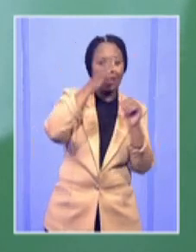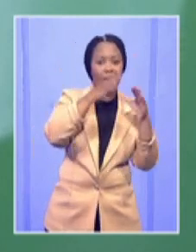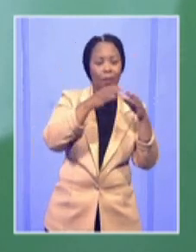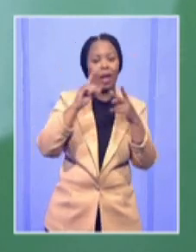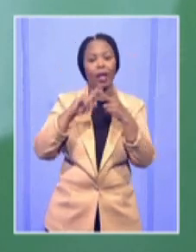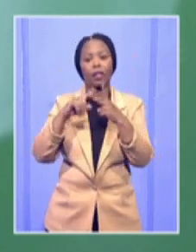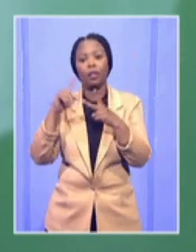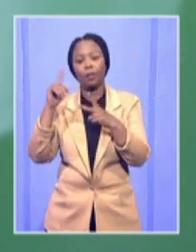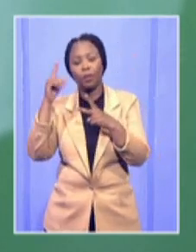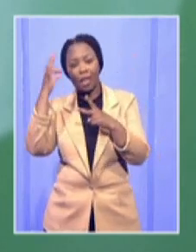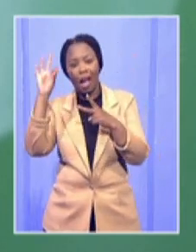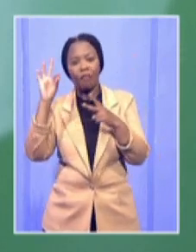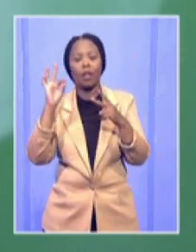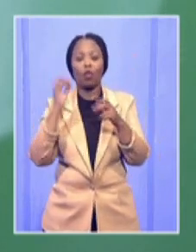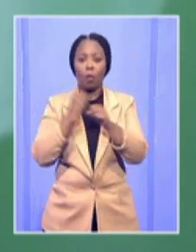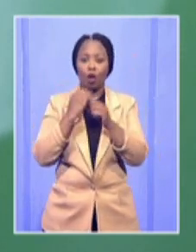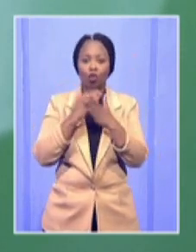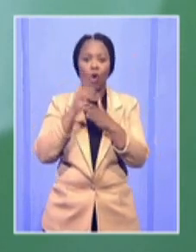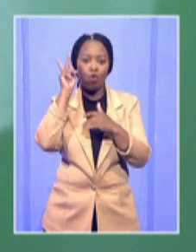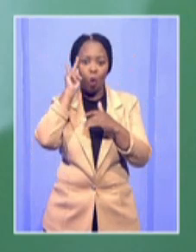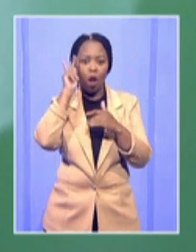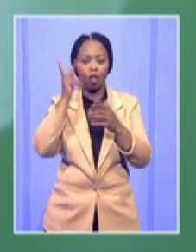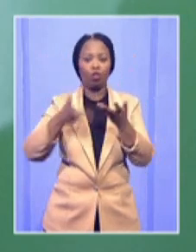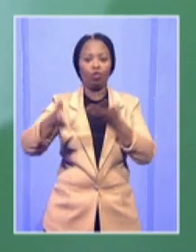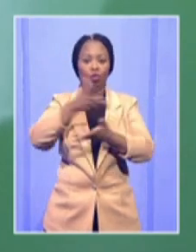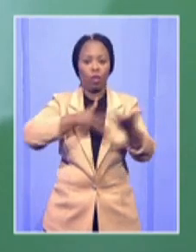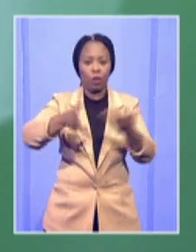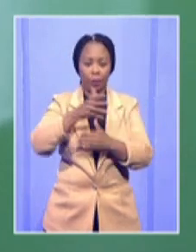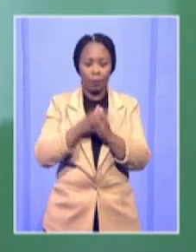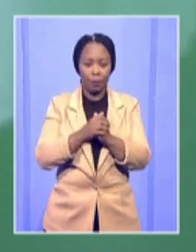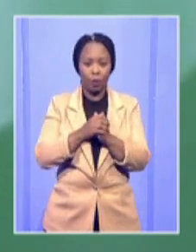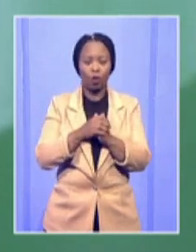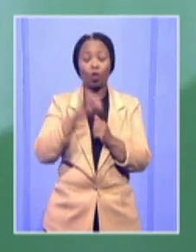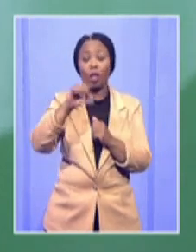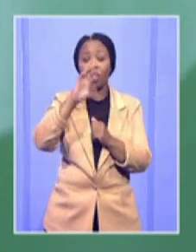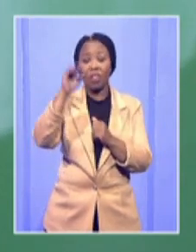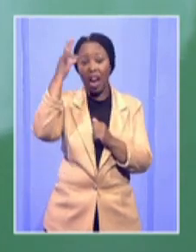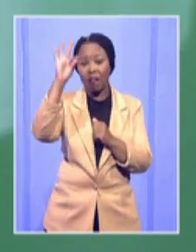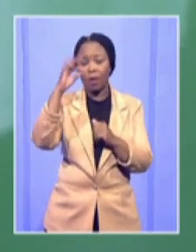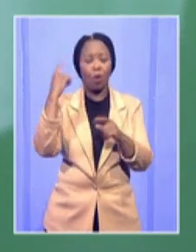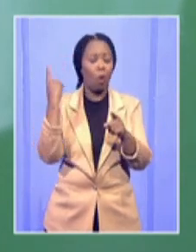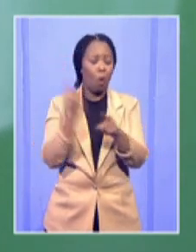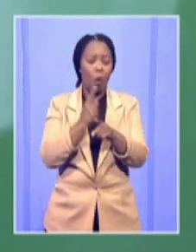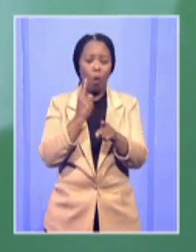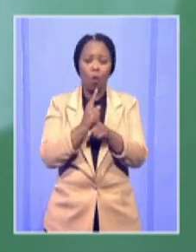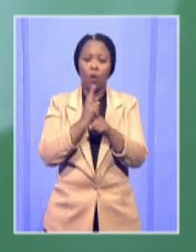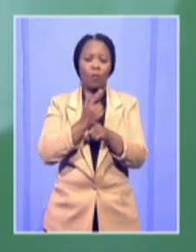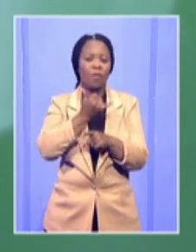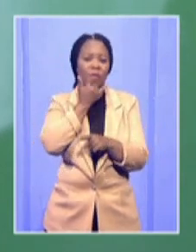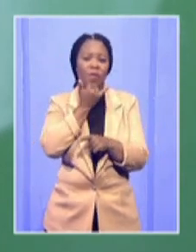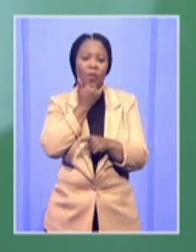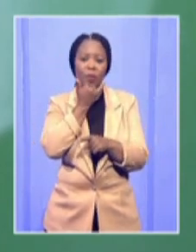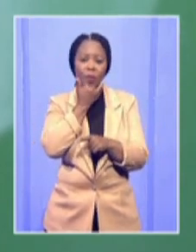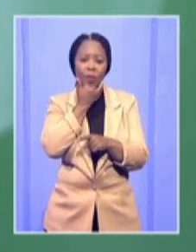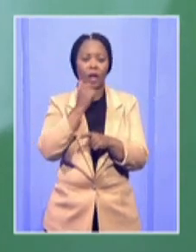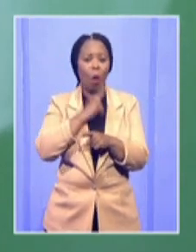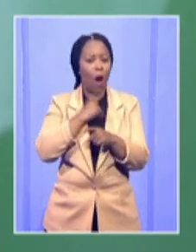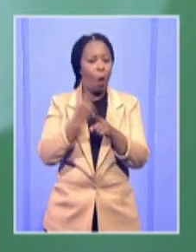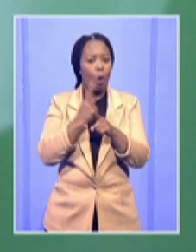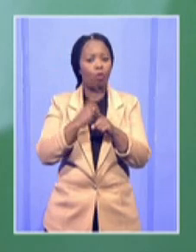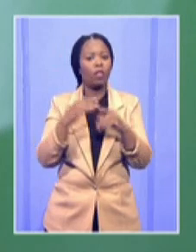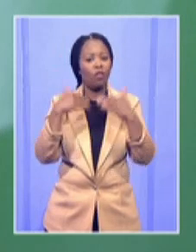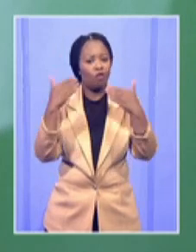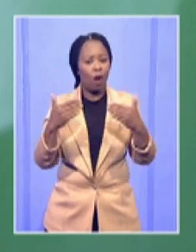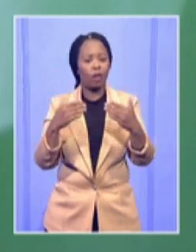generating knowledge. South African government will forever be grateful to all who have been on the front line every single